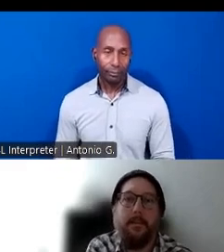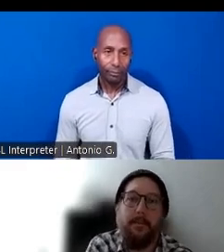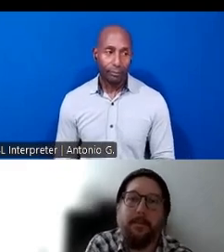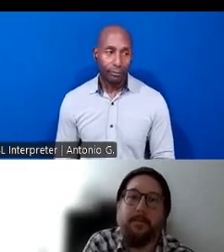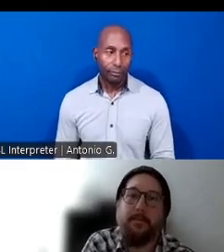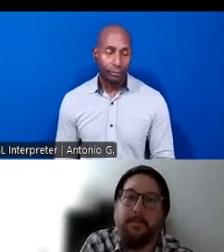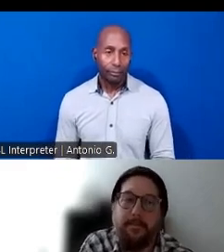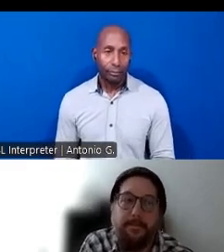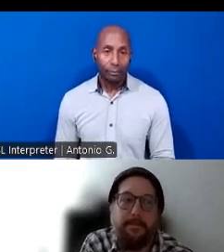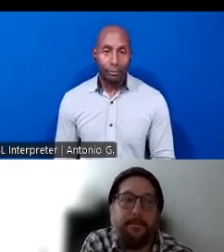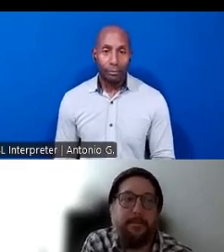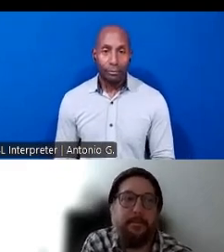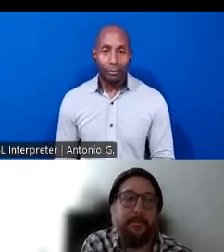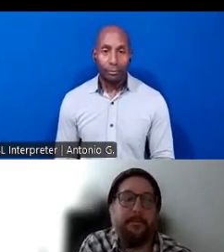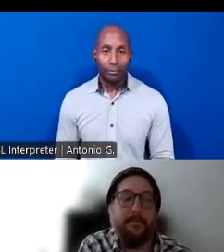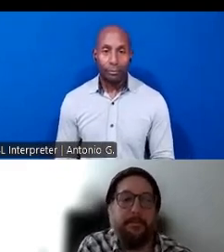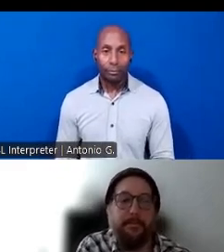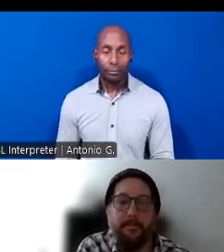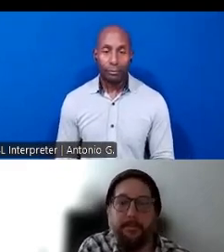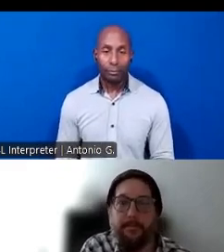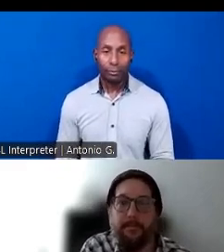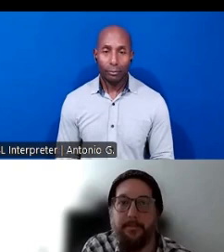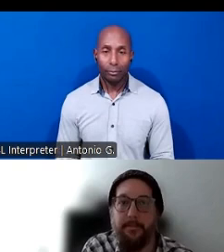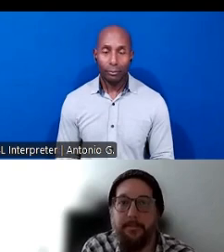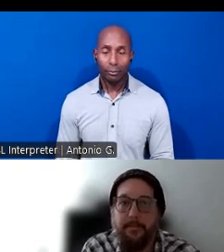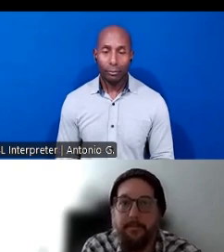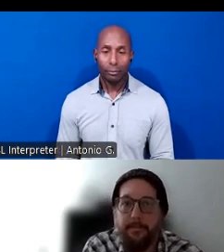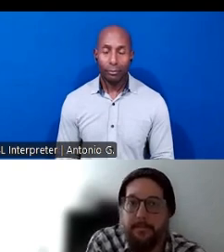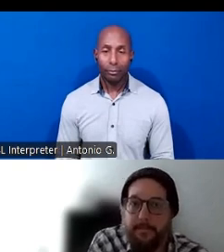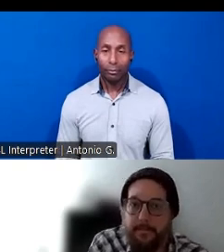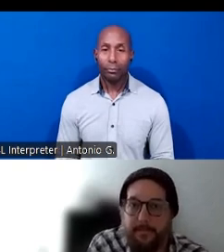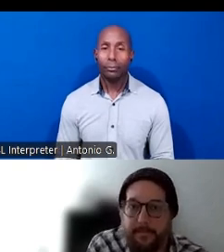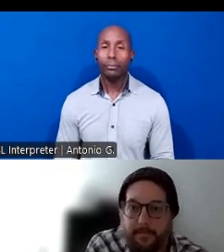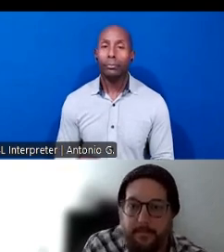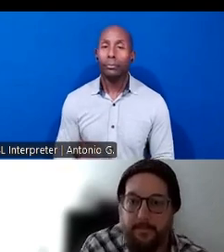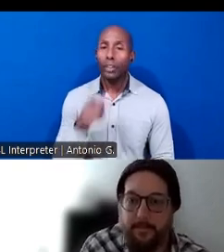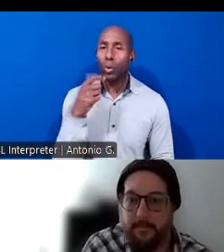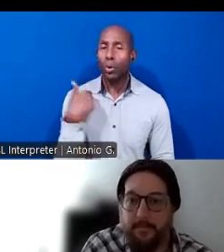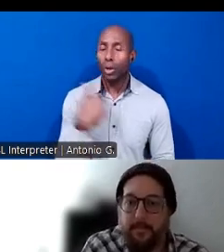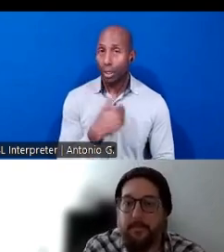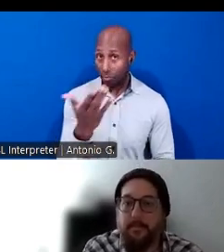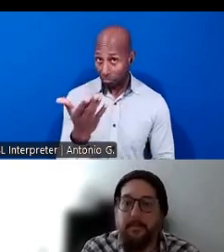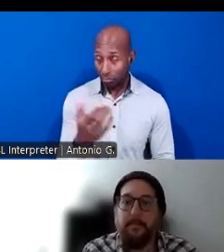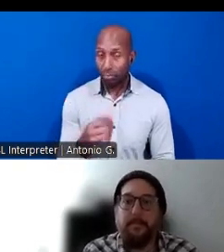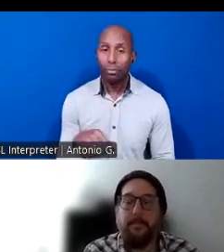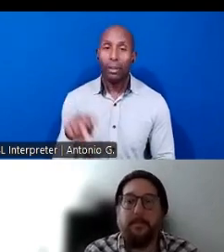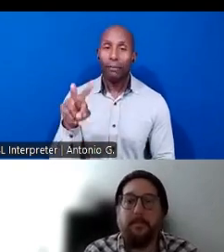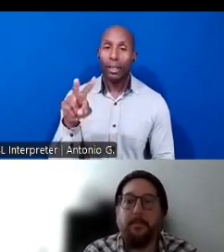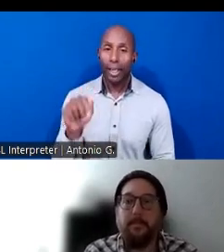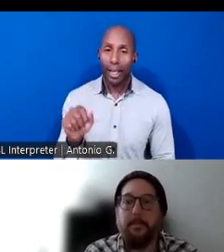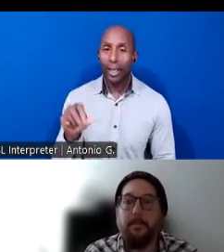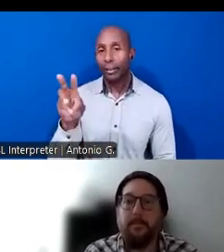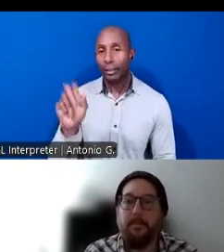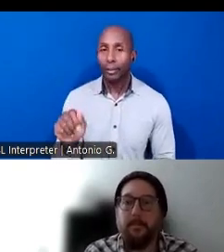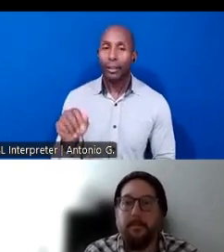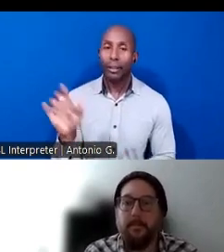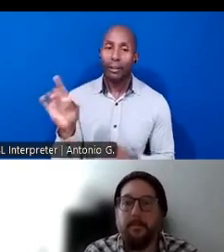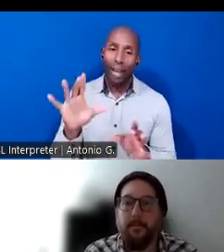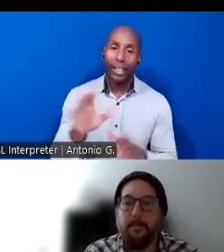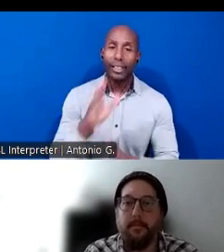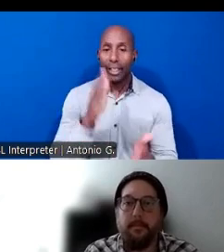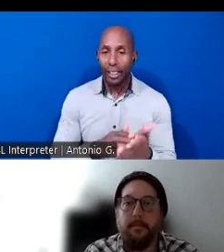So who we are, if you're not sure, VAWA MEI, that's Violence Against Women Act, Measuring Effectiveness